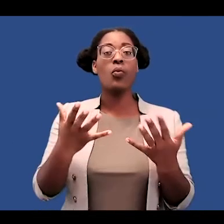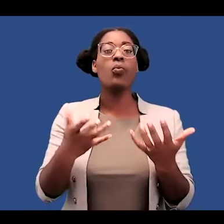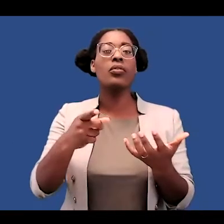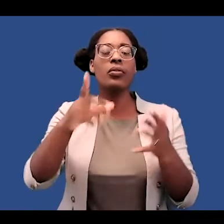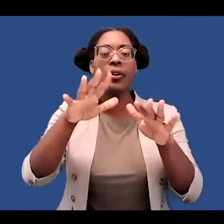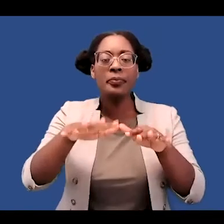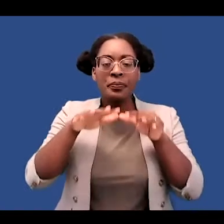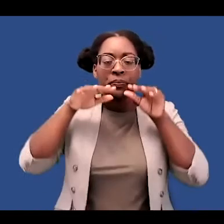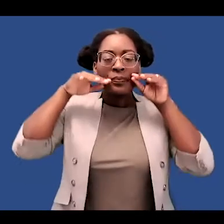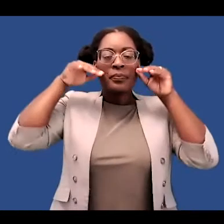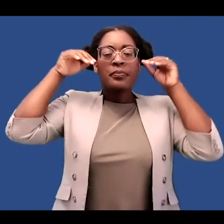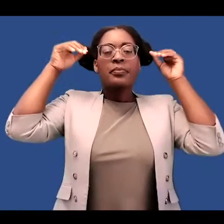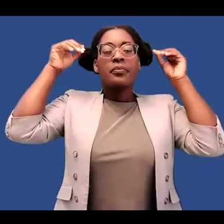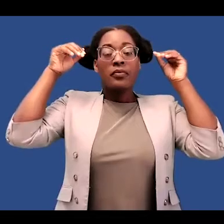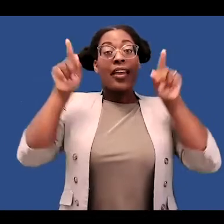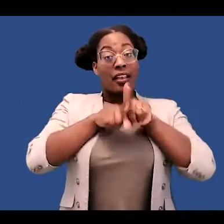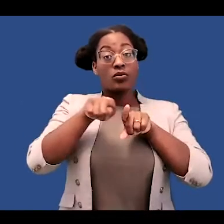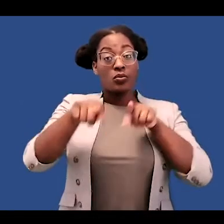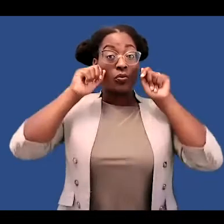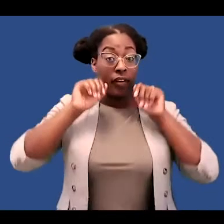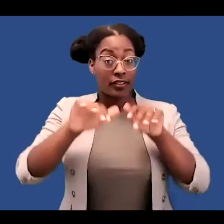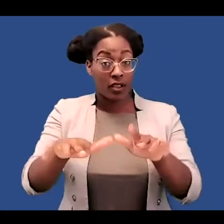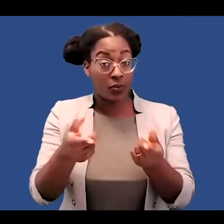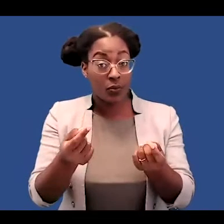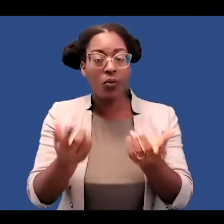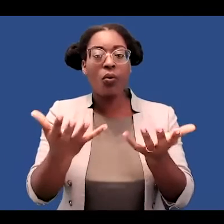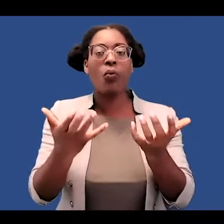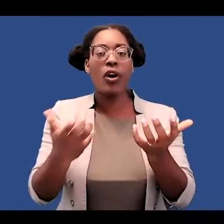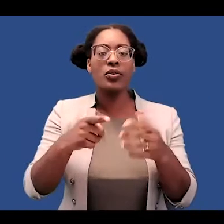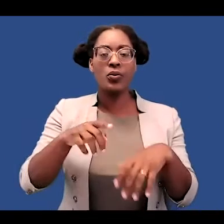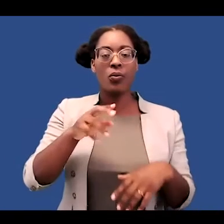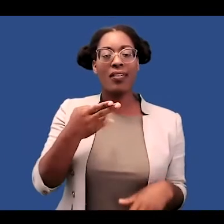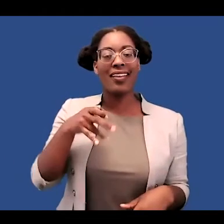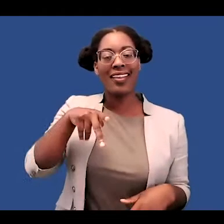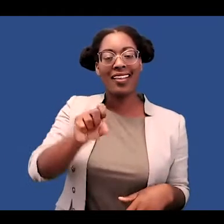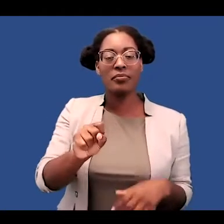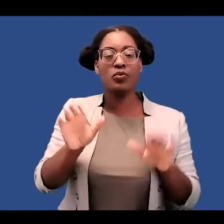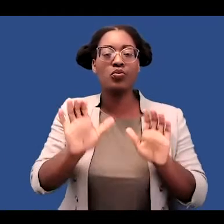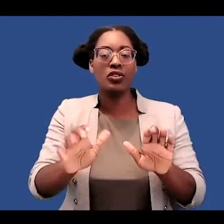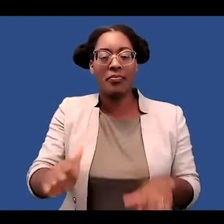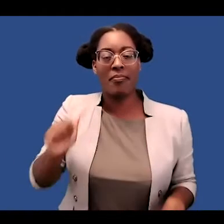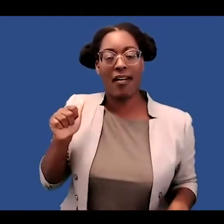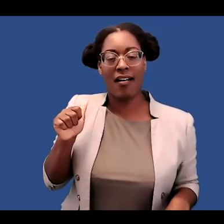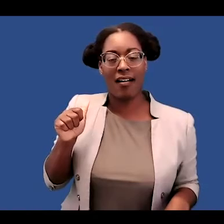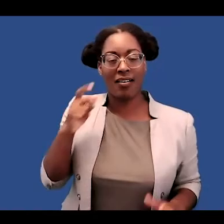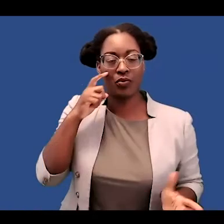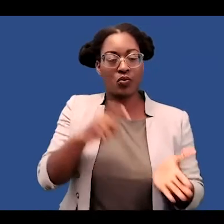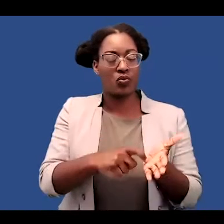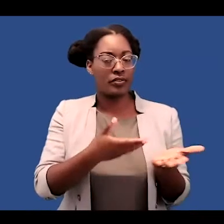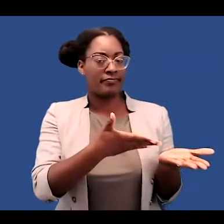an inhale. As you exhale, I want you to push your hips back through your heels and roll your hips over to the right or left